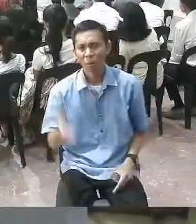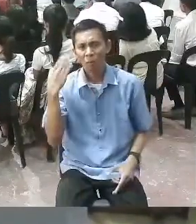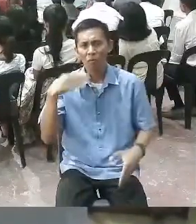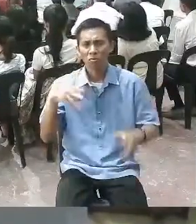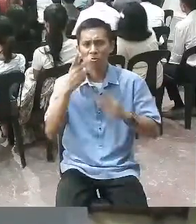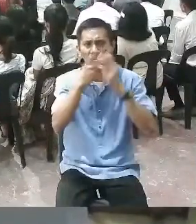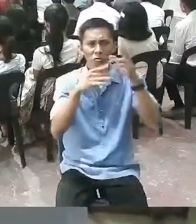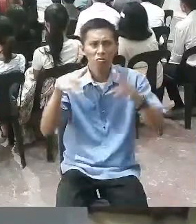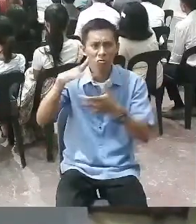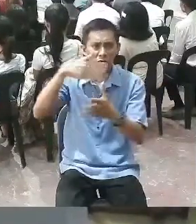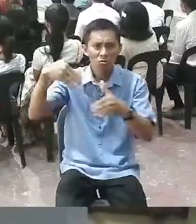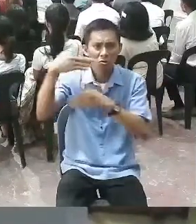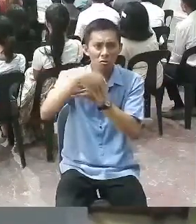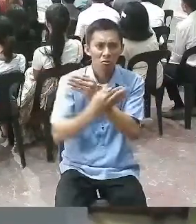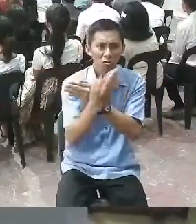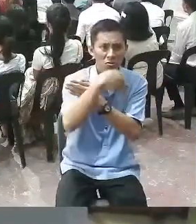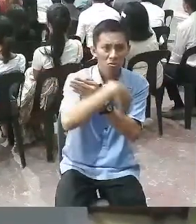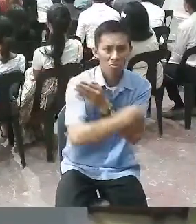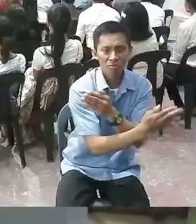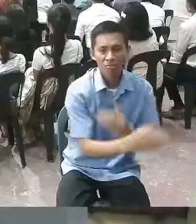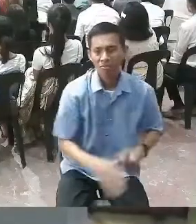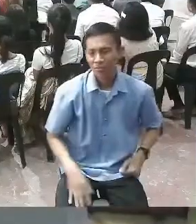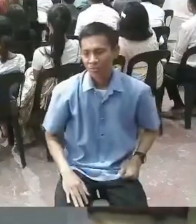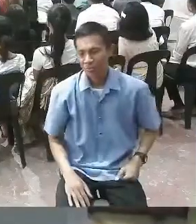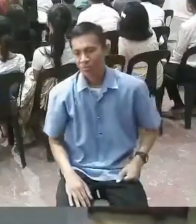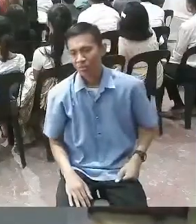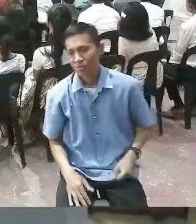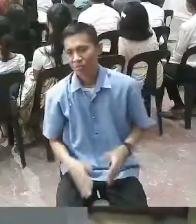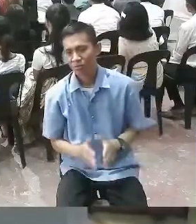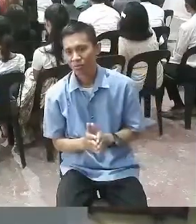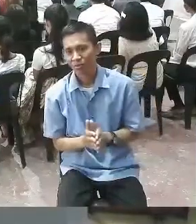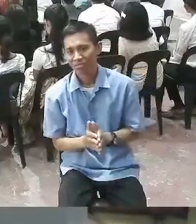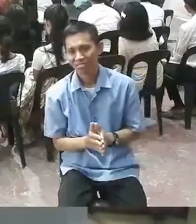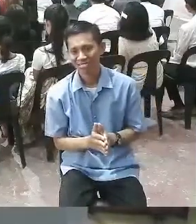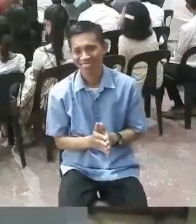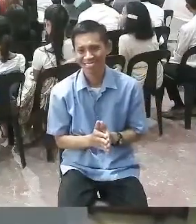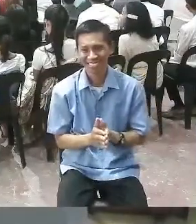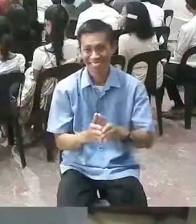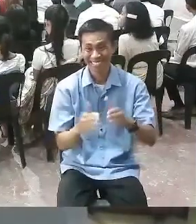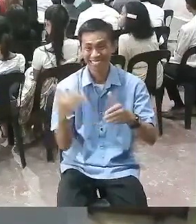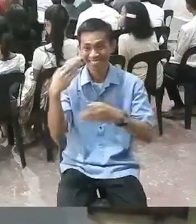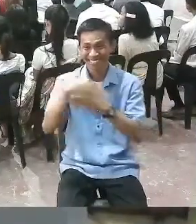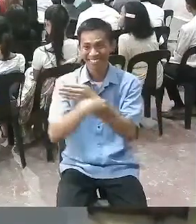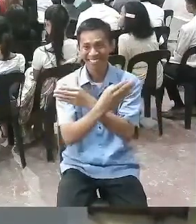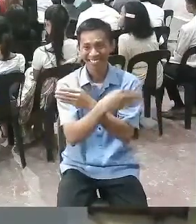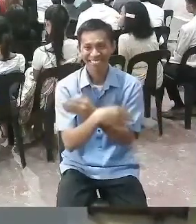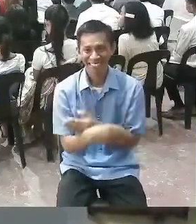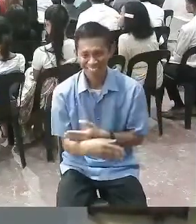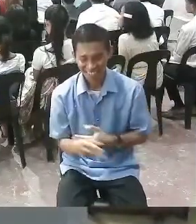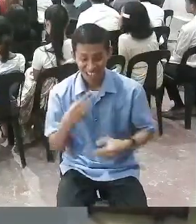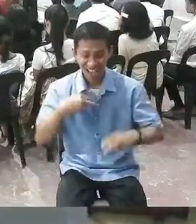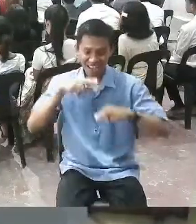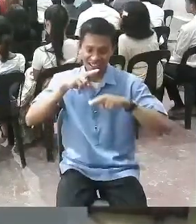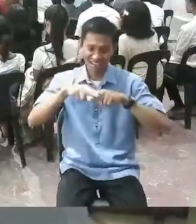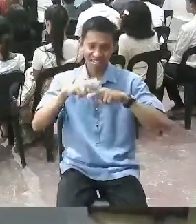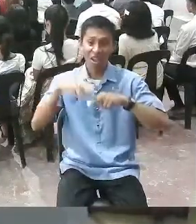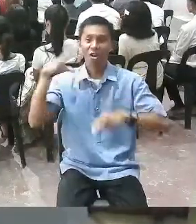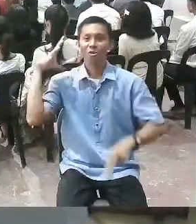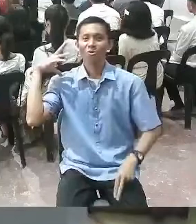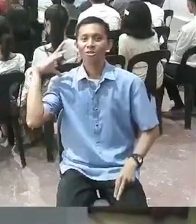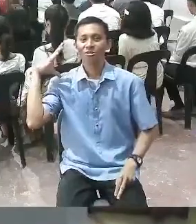resorts on her day off. She likes to do that. And I'm sitting on a chair waiting for